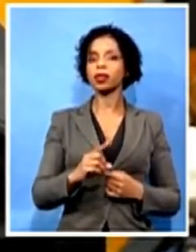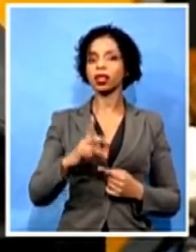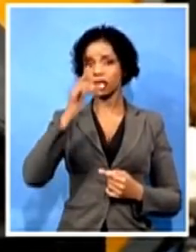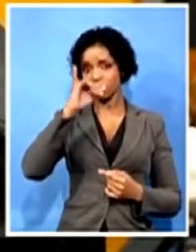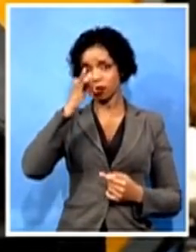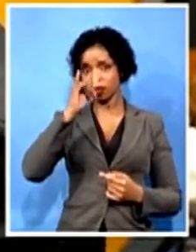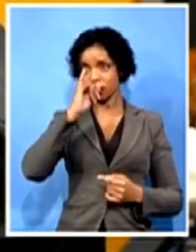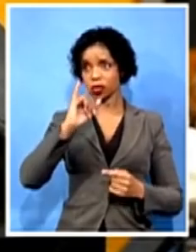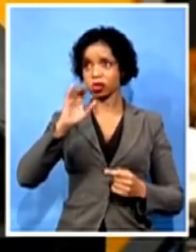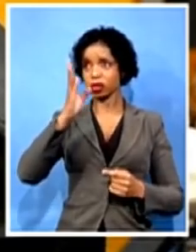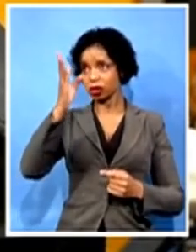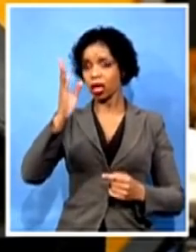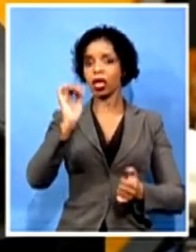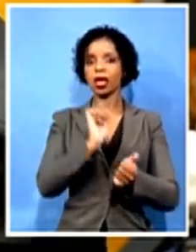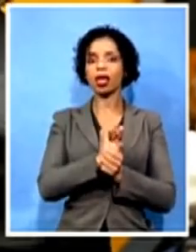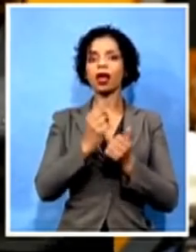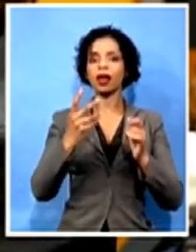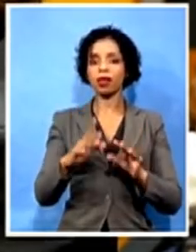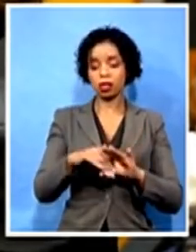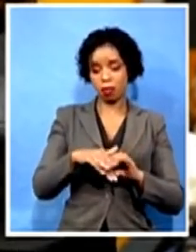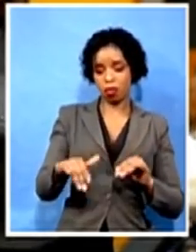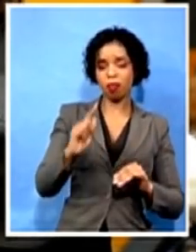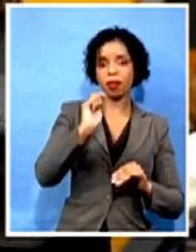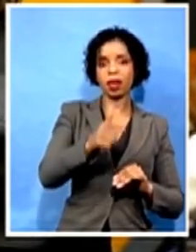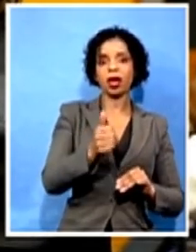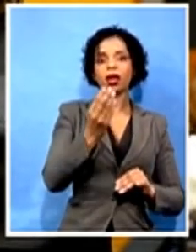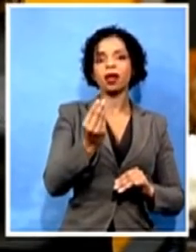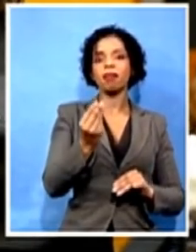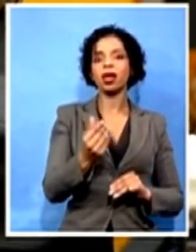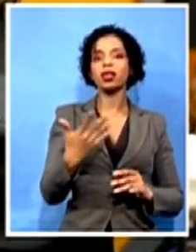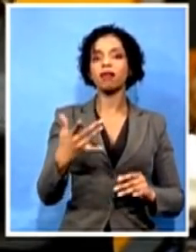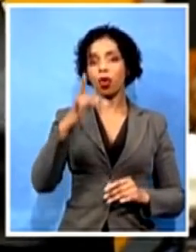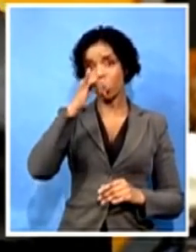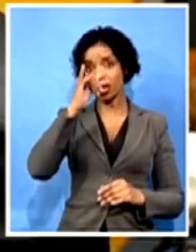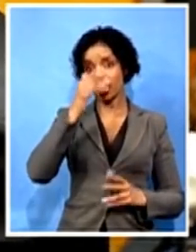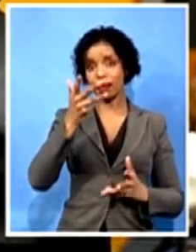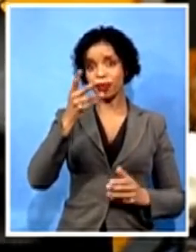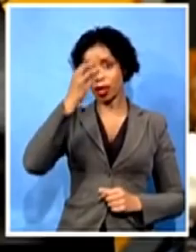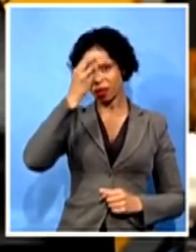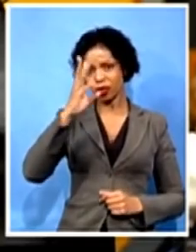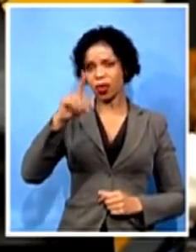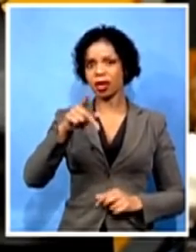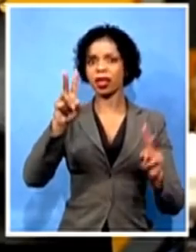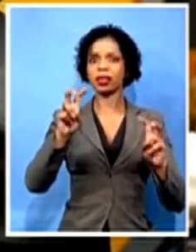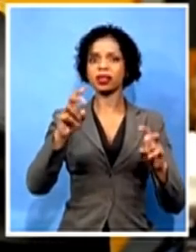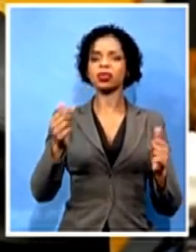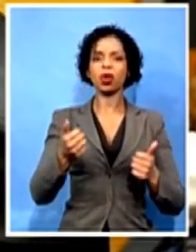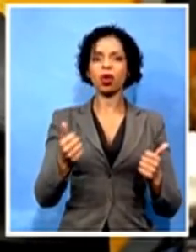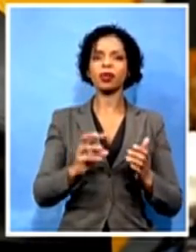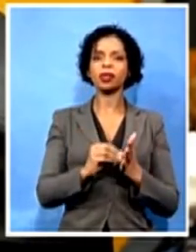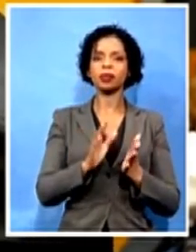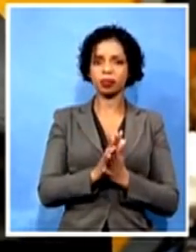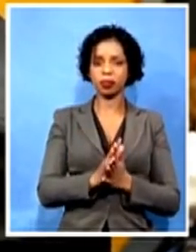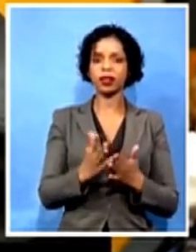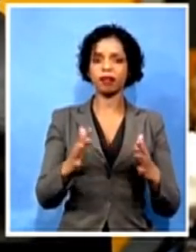appearance at the Specialised Commercial Crimes Court Pretoria in this matter, and as I've already placed on record, Your Worship, he is appearing on Friday, the